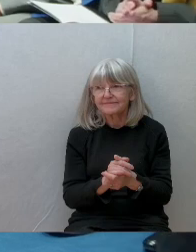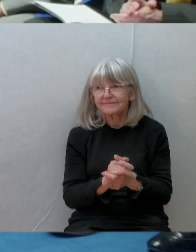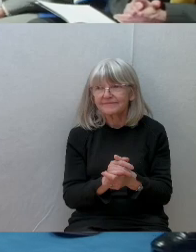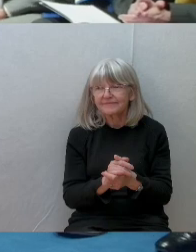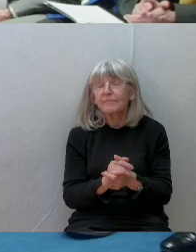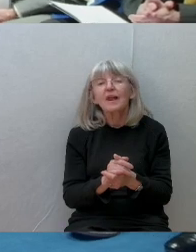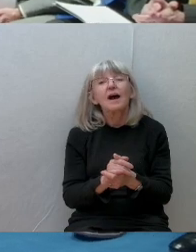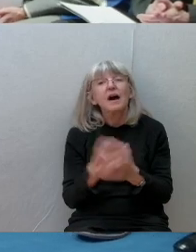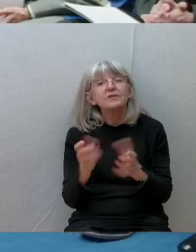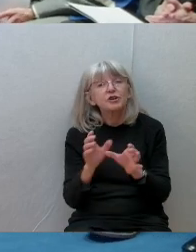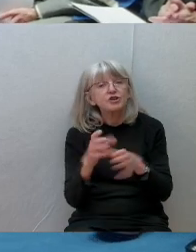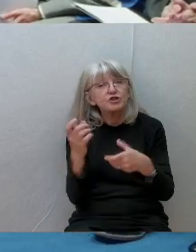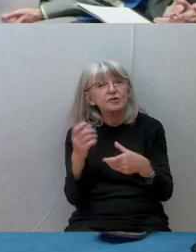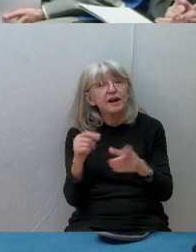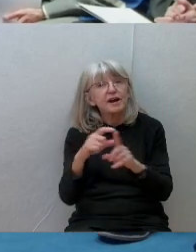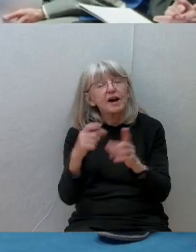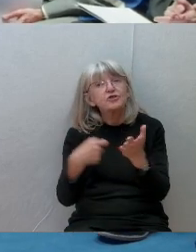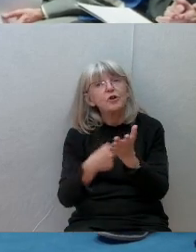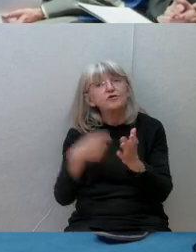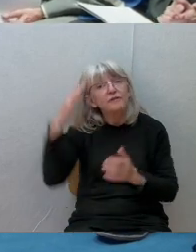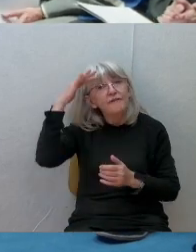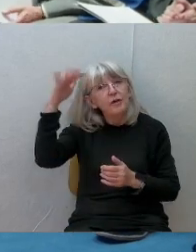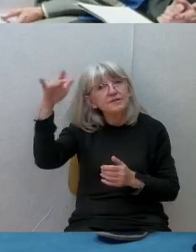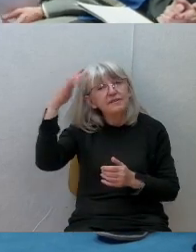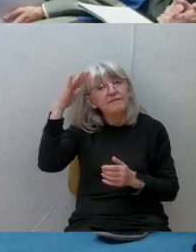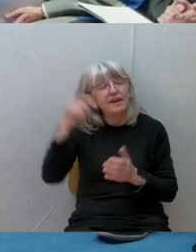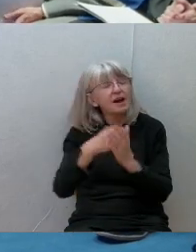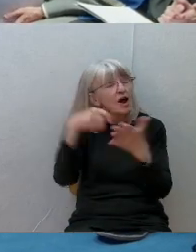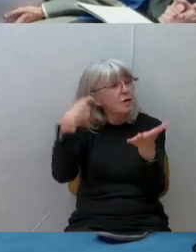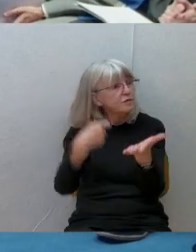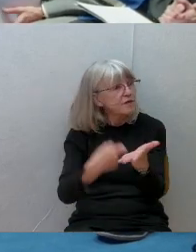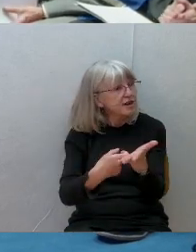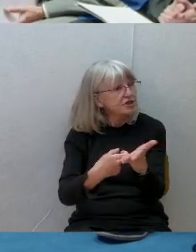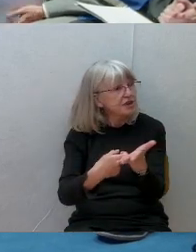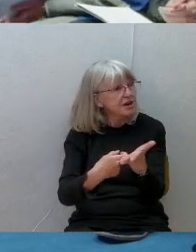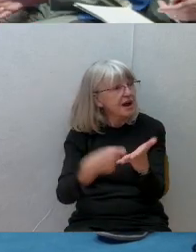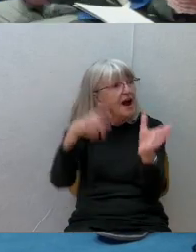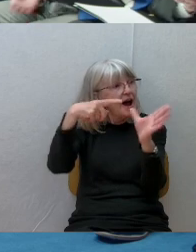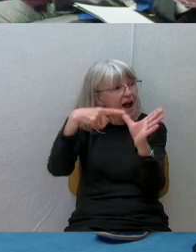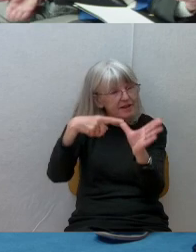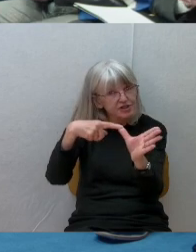And for the degree of Doctor of Philosophy, Rasha Alshakshir.